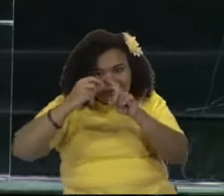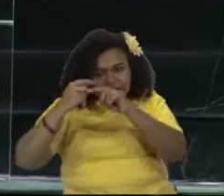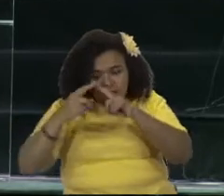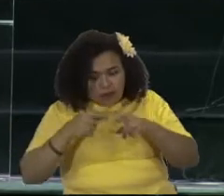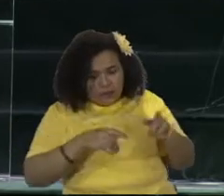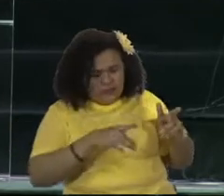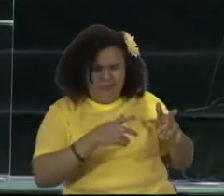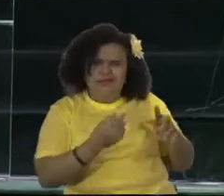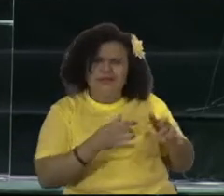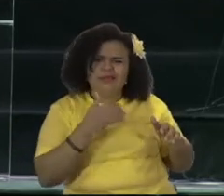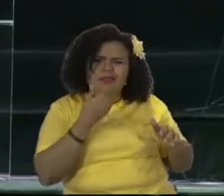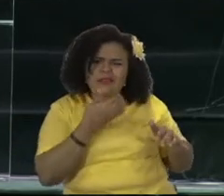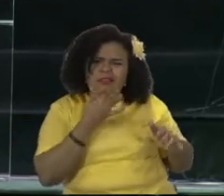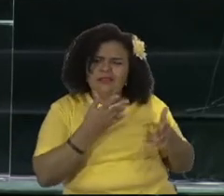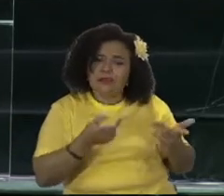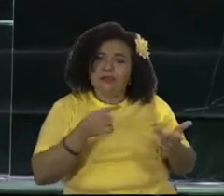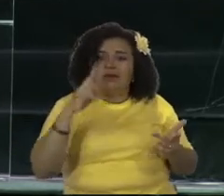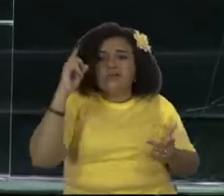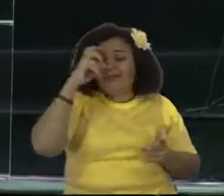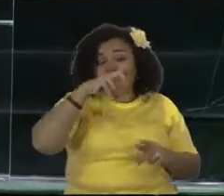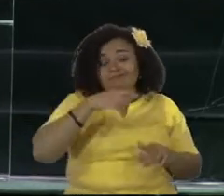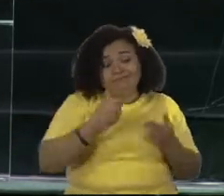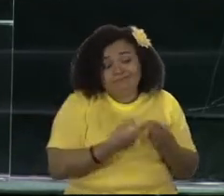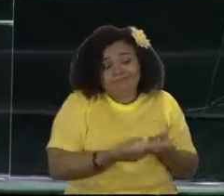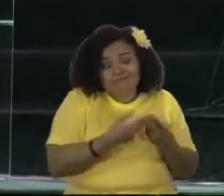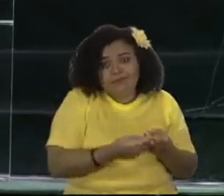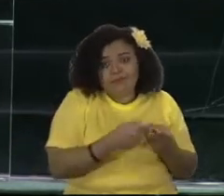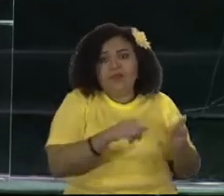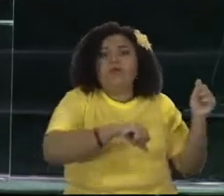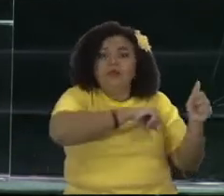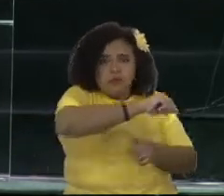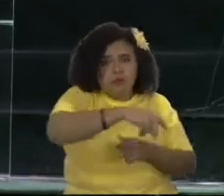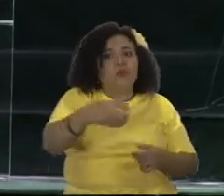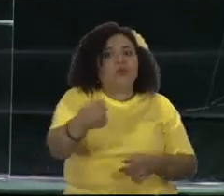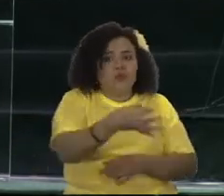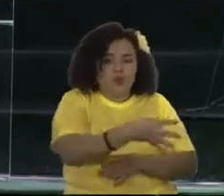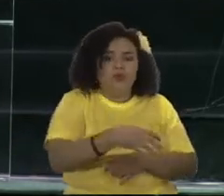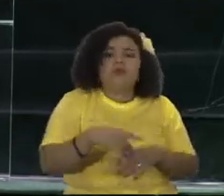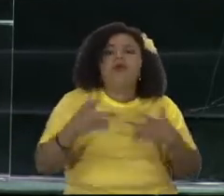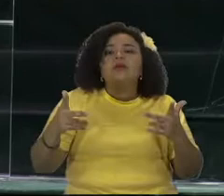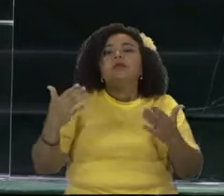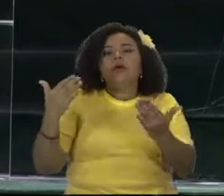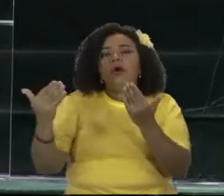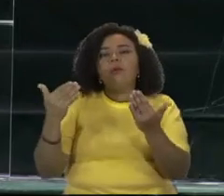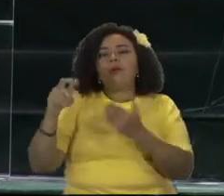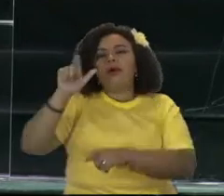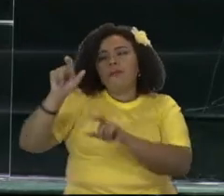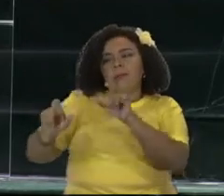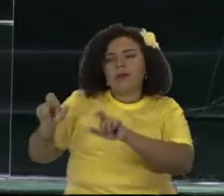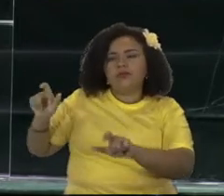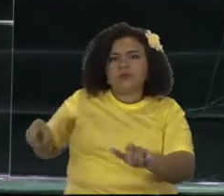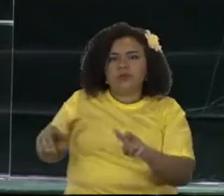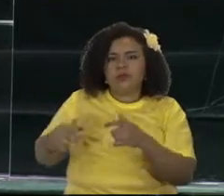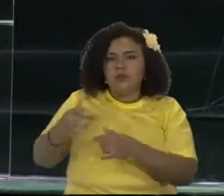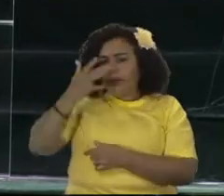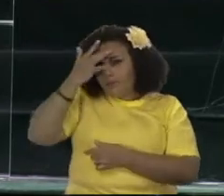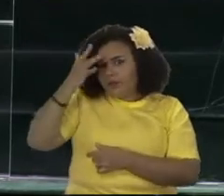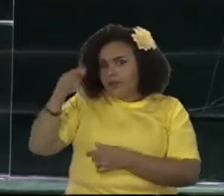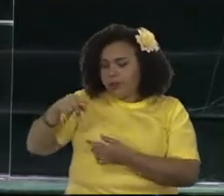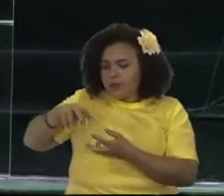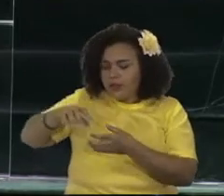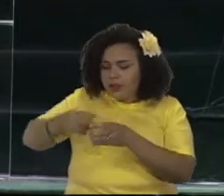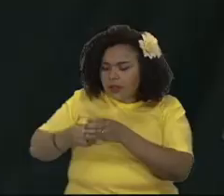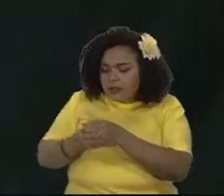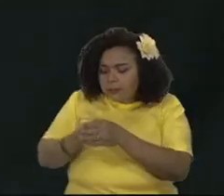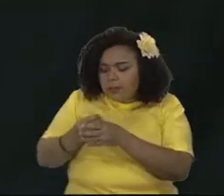wrong, then the next one's gonna be even more wrong. So, the same way in our